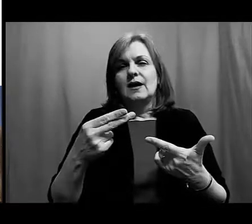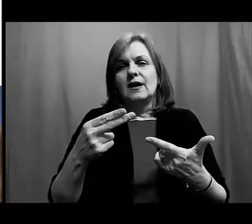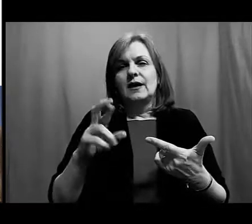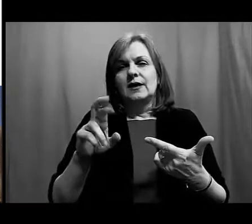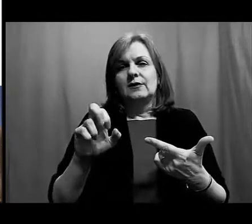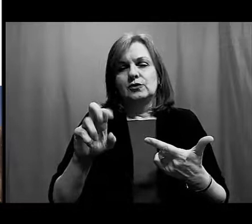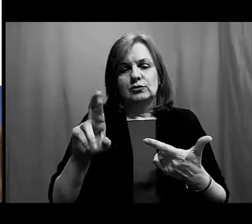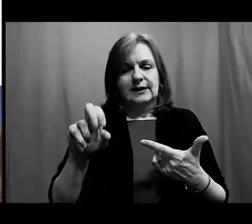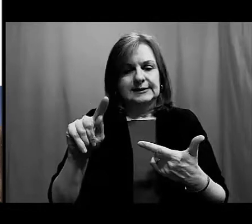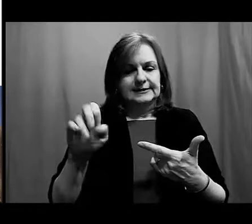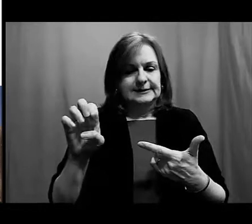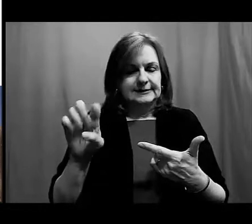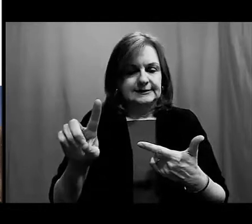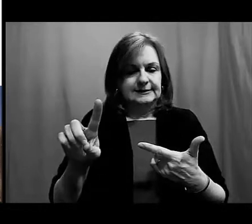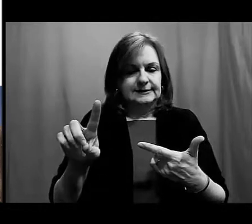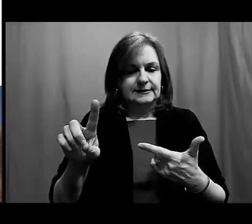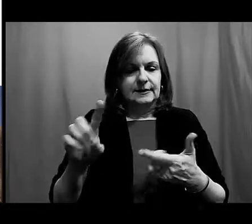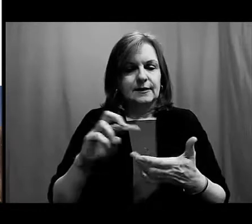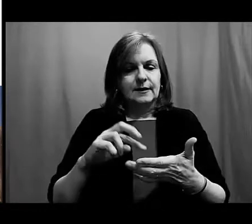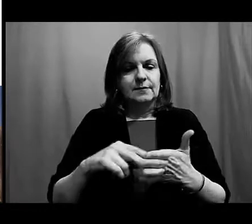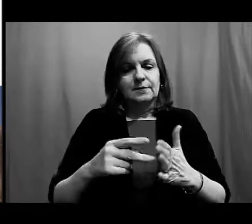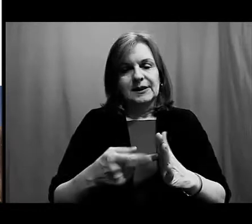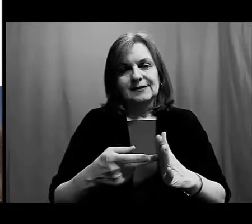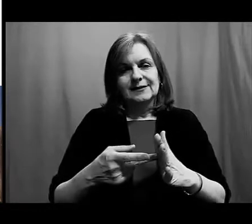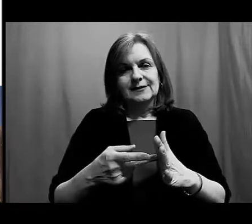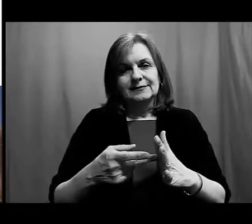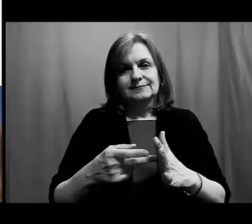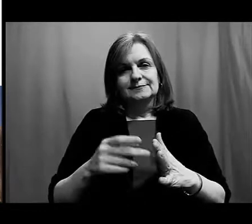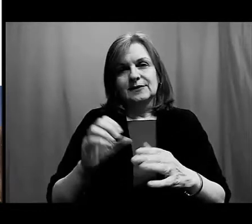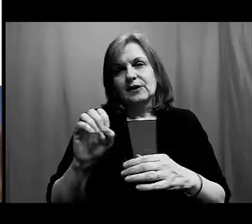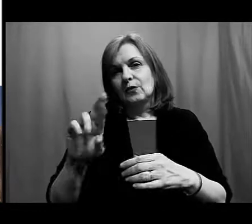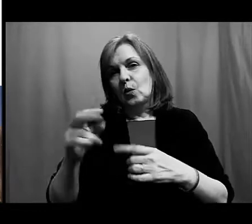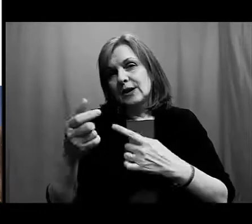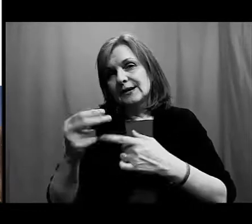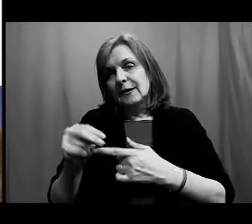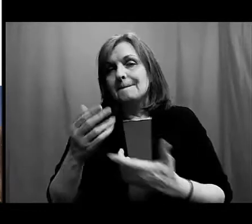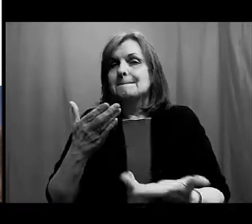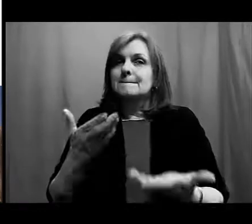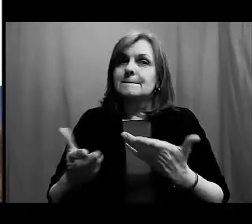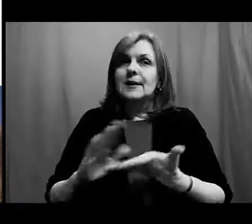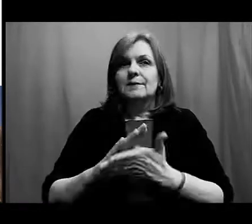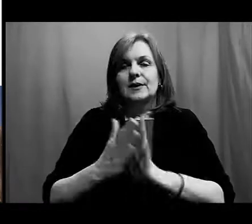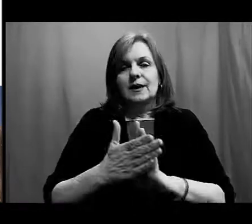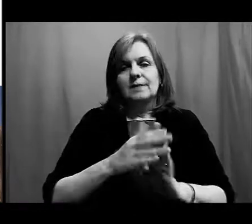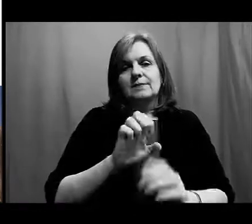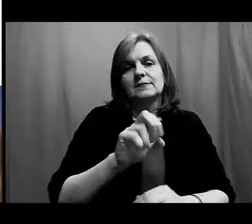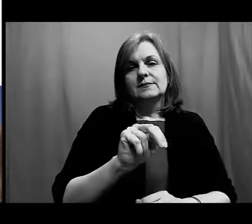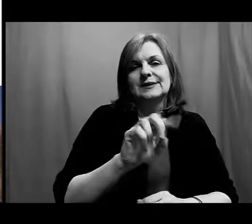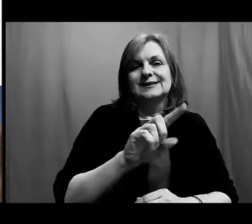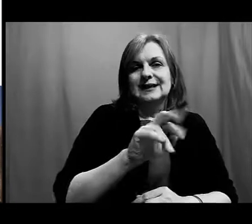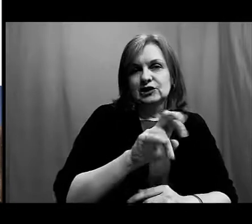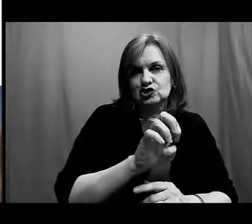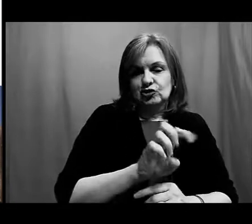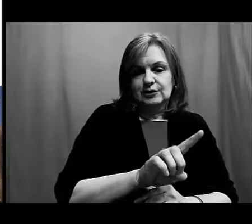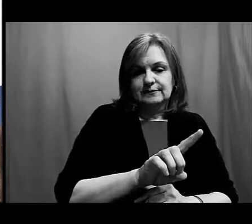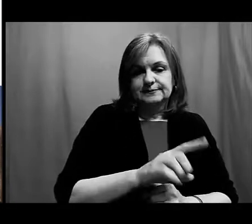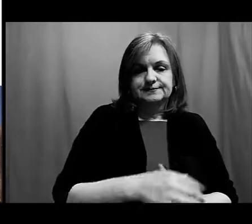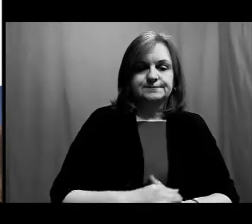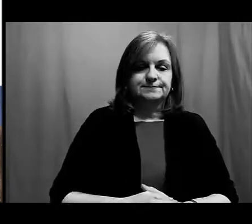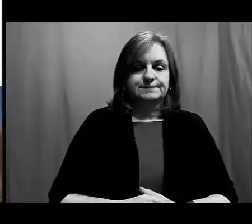threatened? Threatened are organisms that are likely to become endangered.